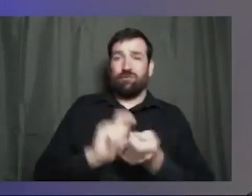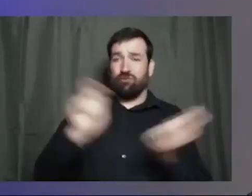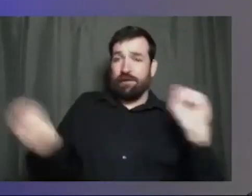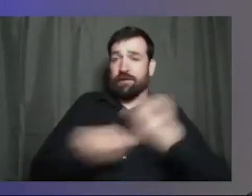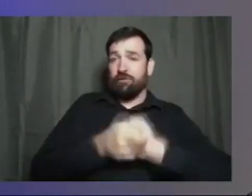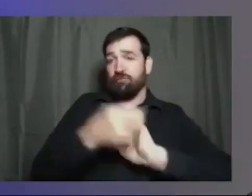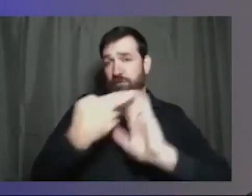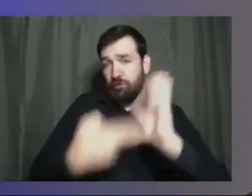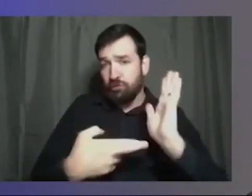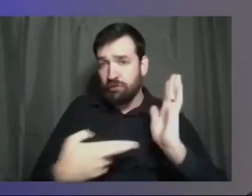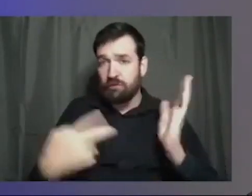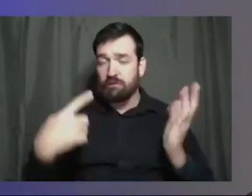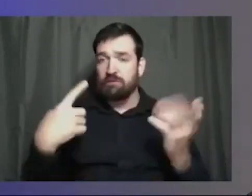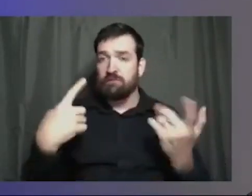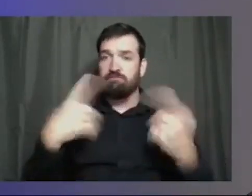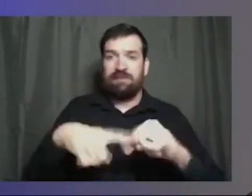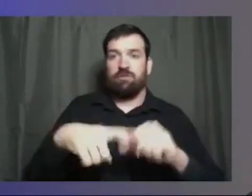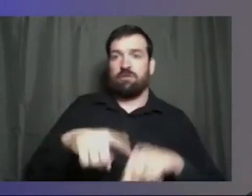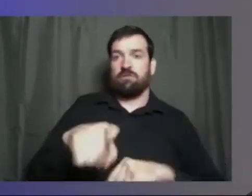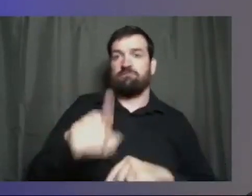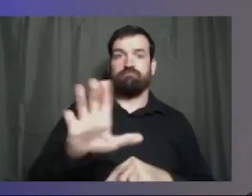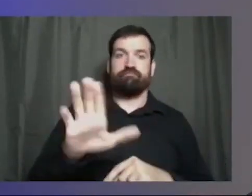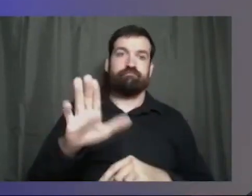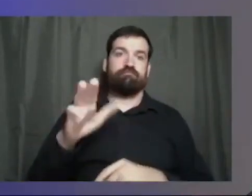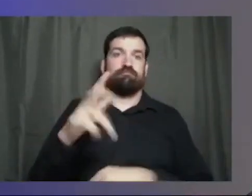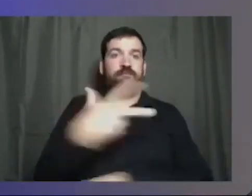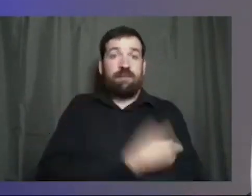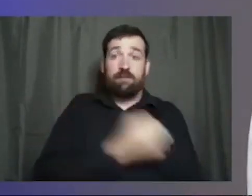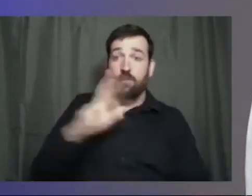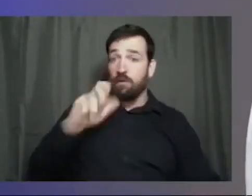your vaccination status, but still,